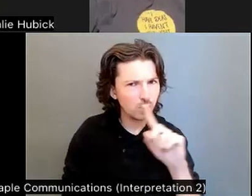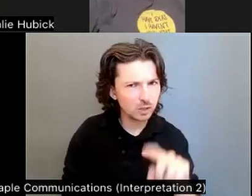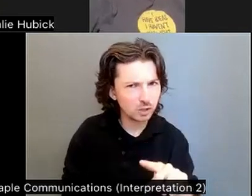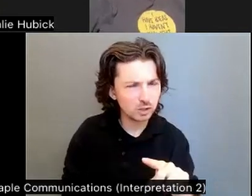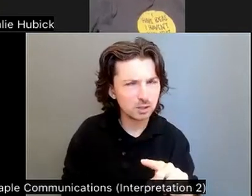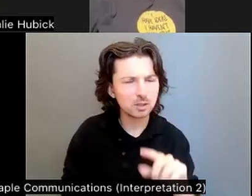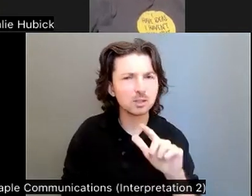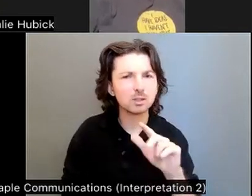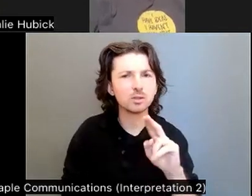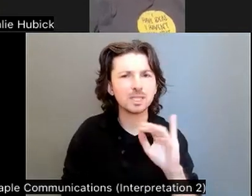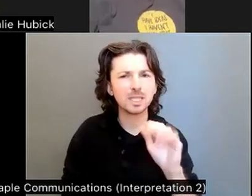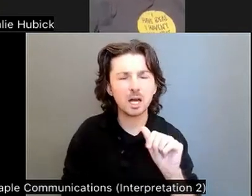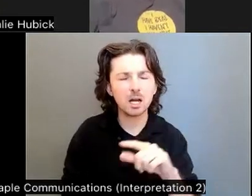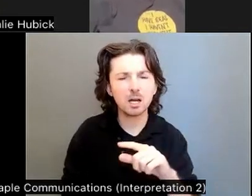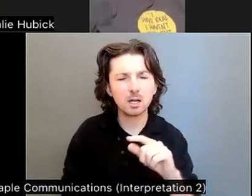well, first of all,